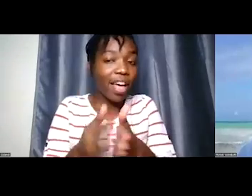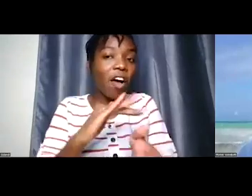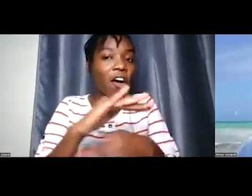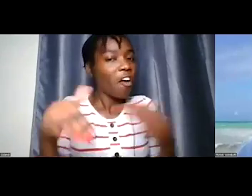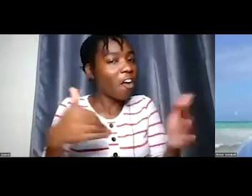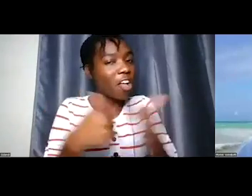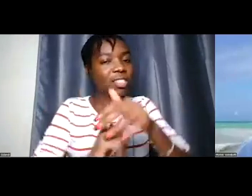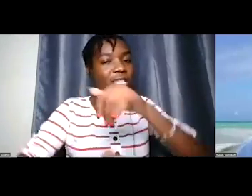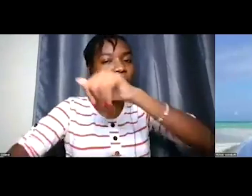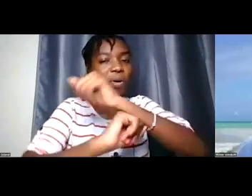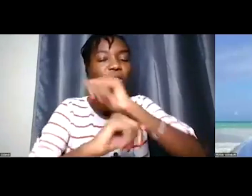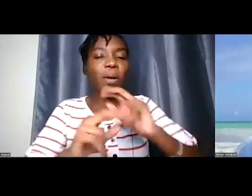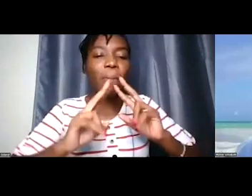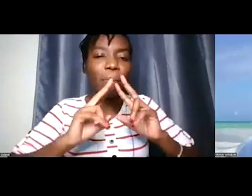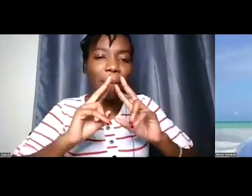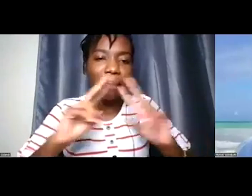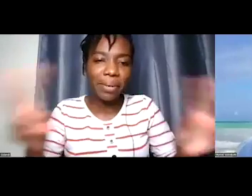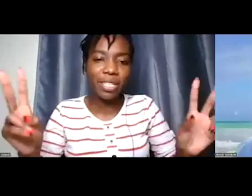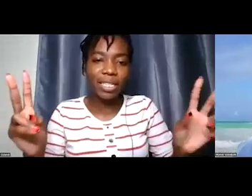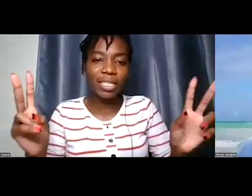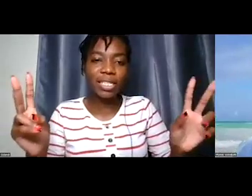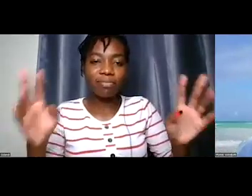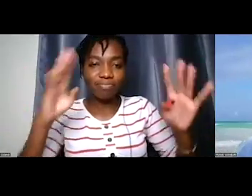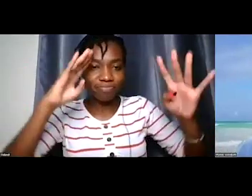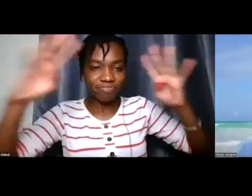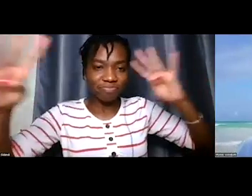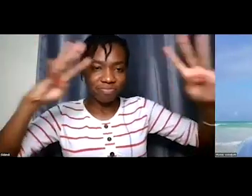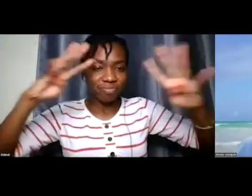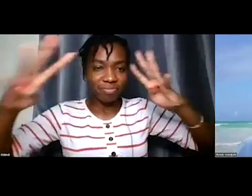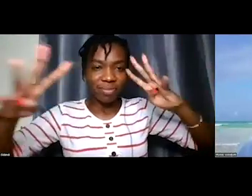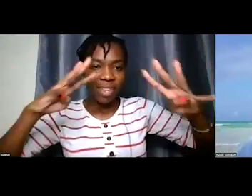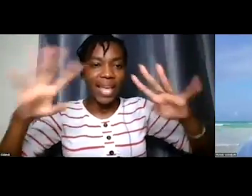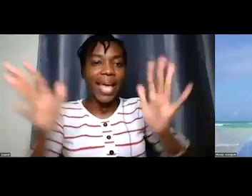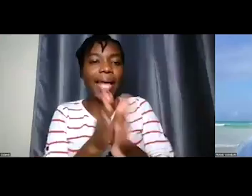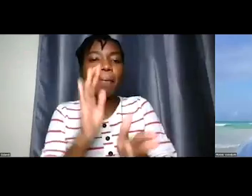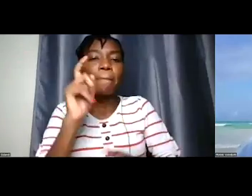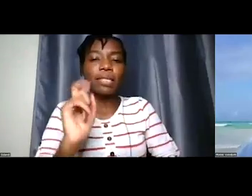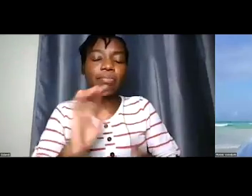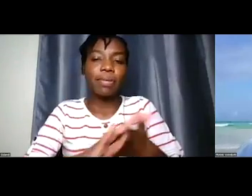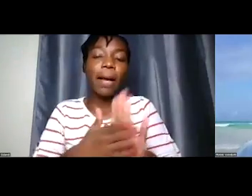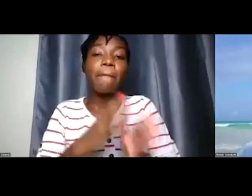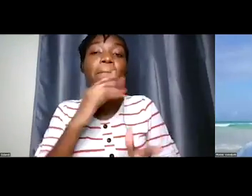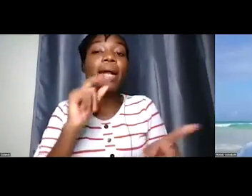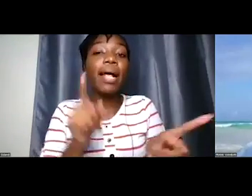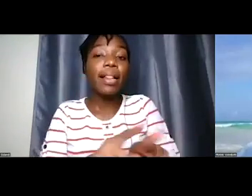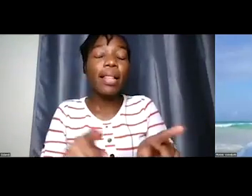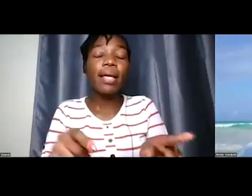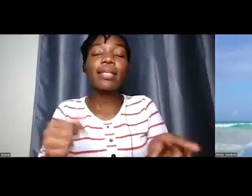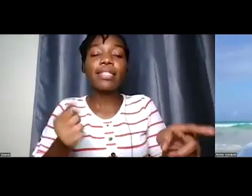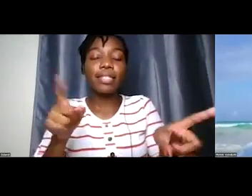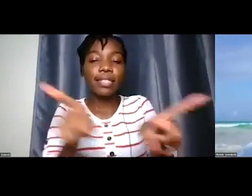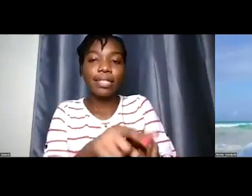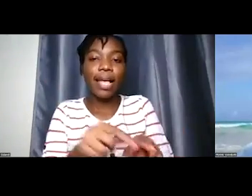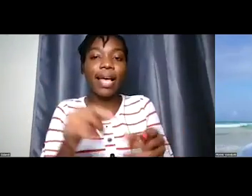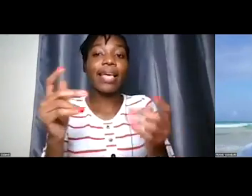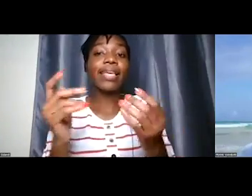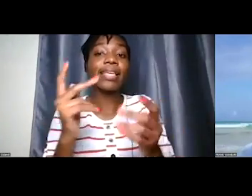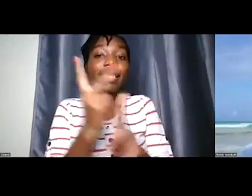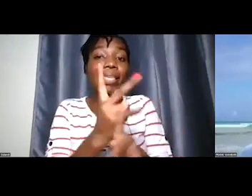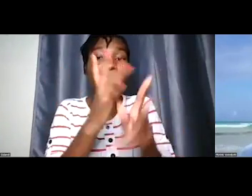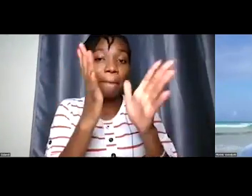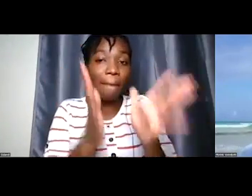peace initiative, and let's be our brothers keepers and our sisters keeper. Let's not